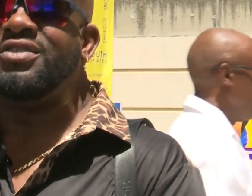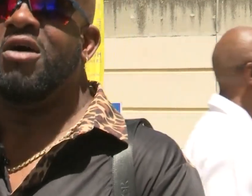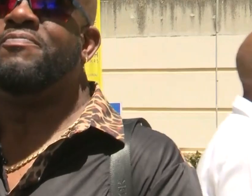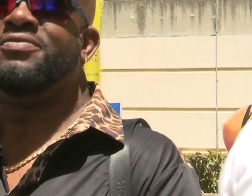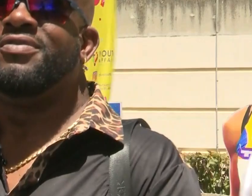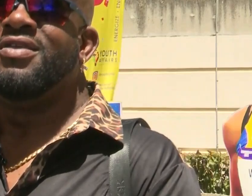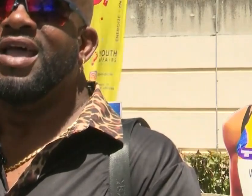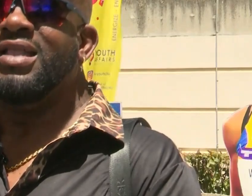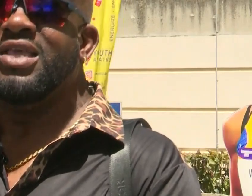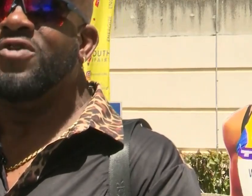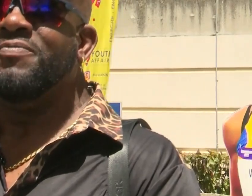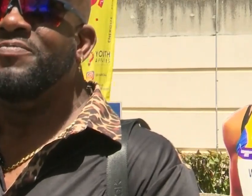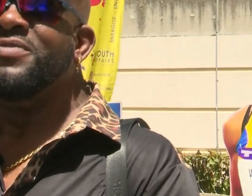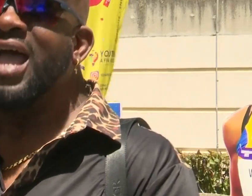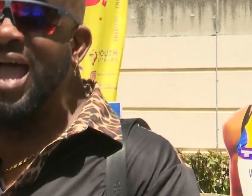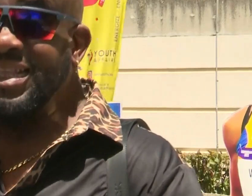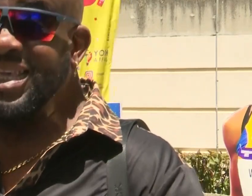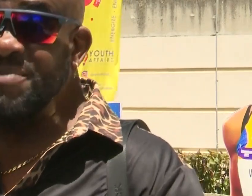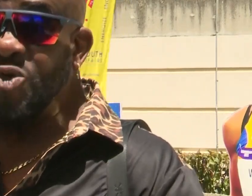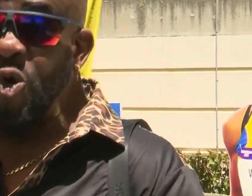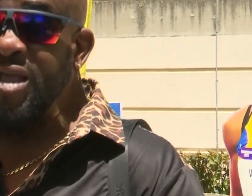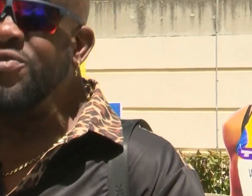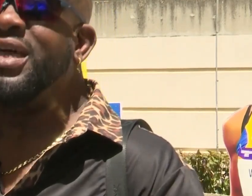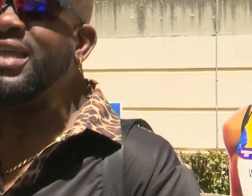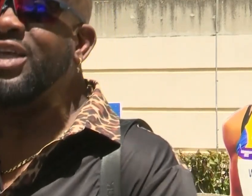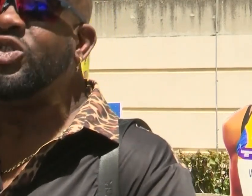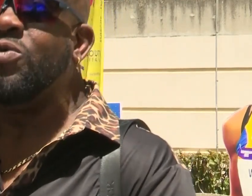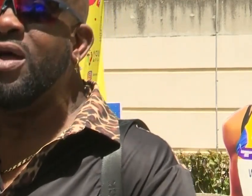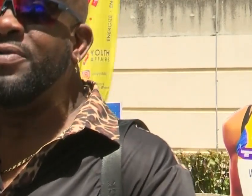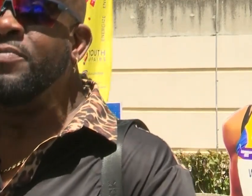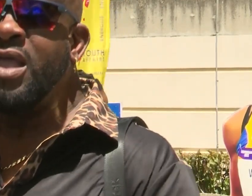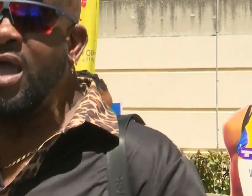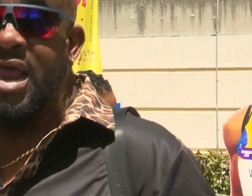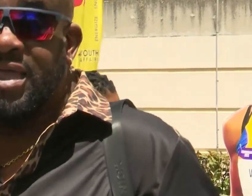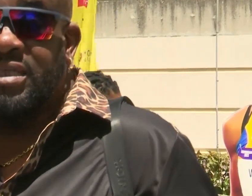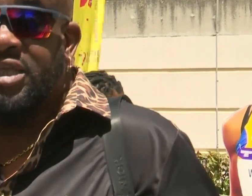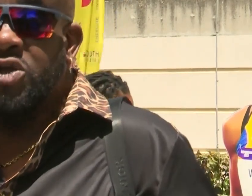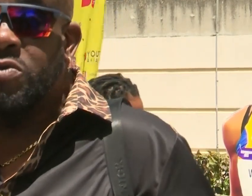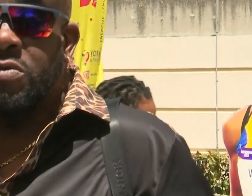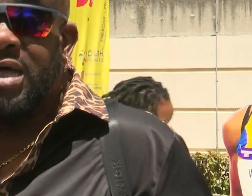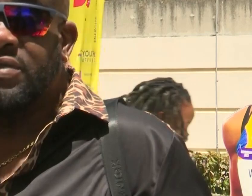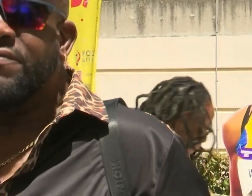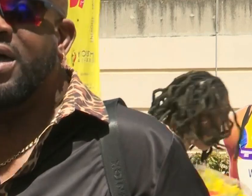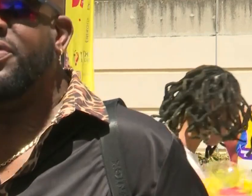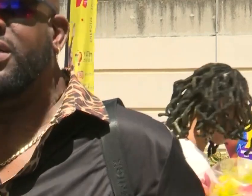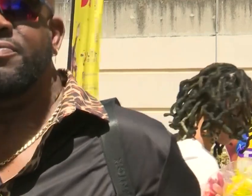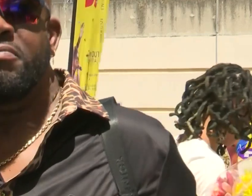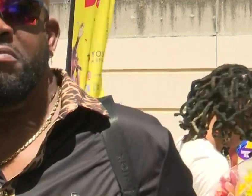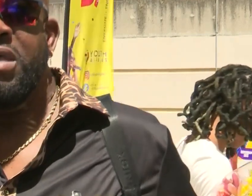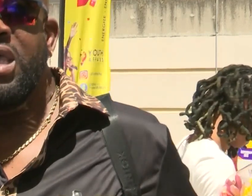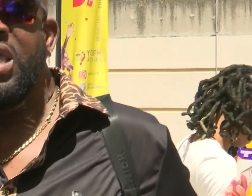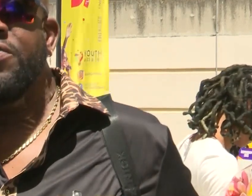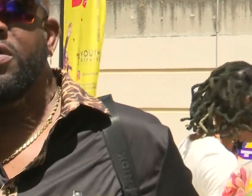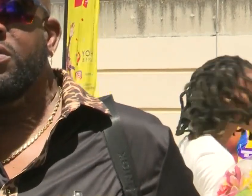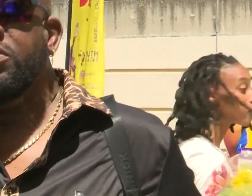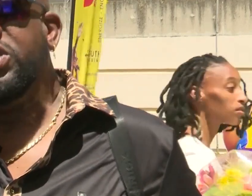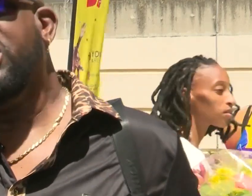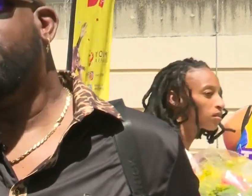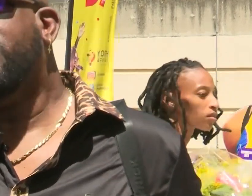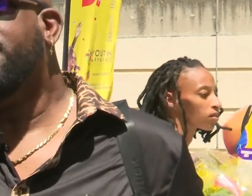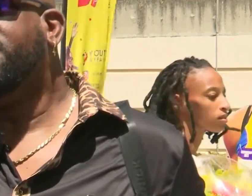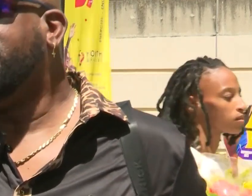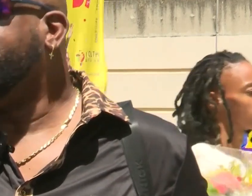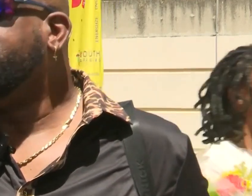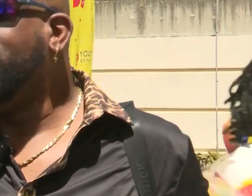inclinations to stop and give up and keep going for that extra one. And I can tell you as a fact that even